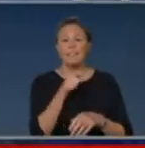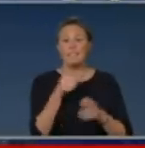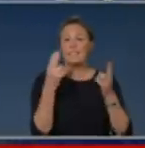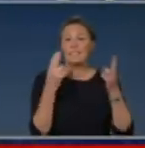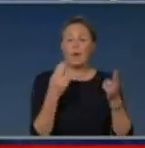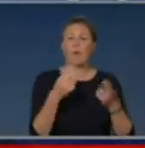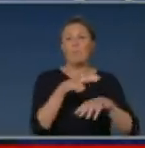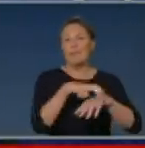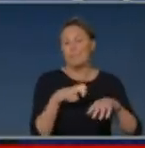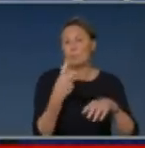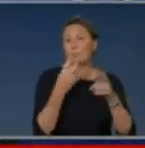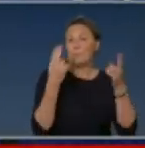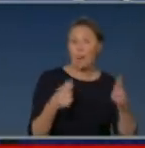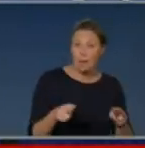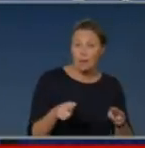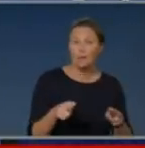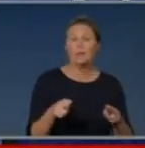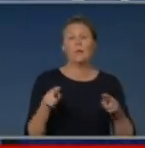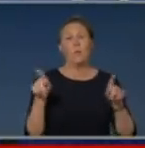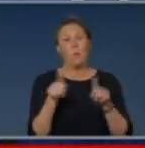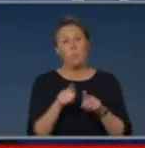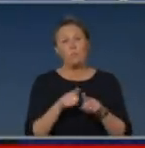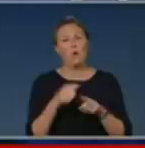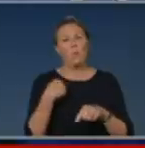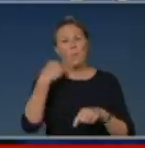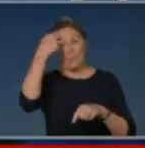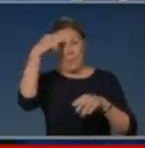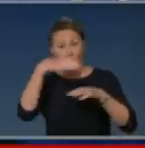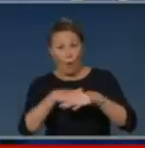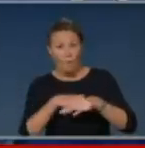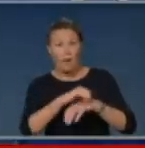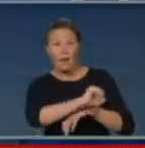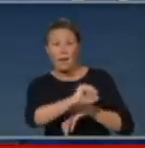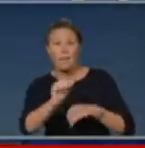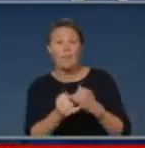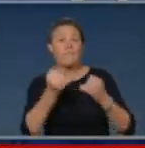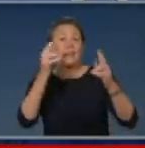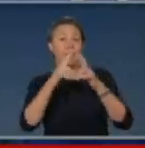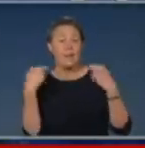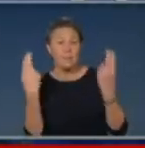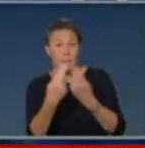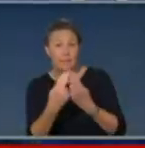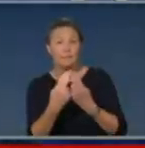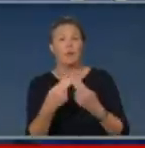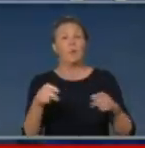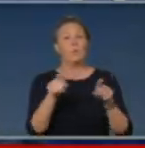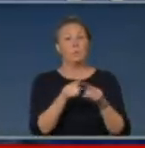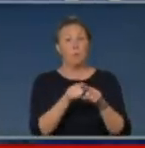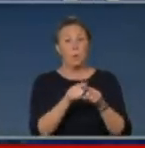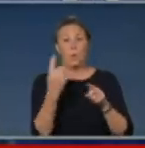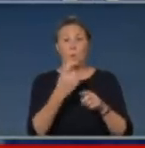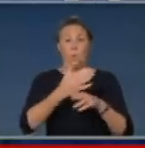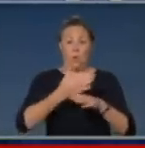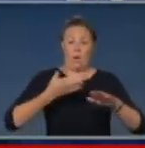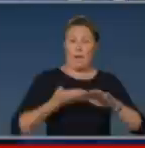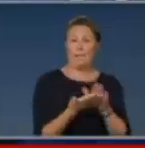and to their friends and their fellow serving officers. The motion also more broadly expressed the National Cabinet's